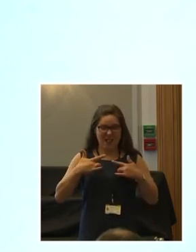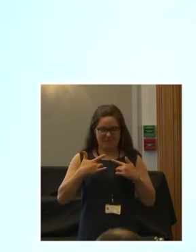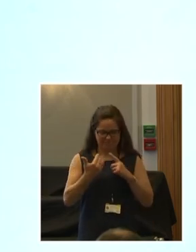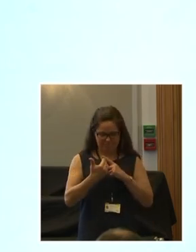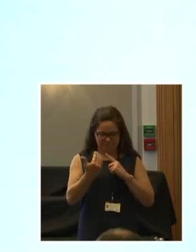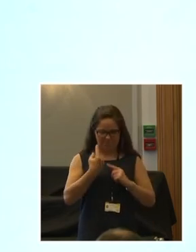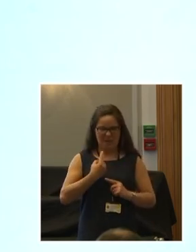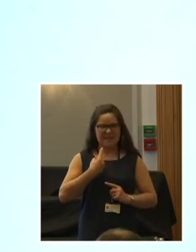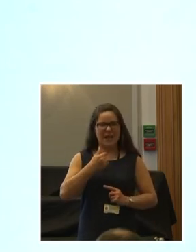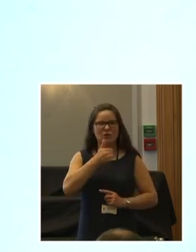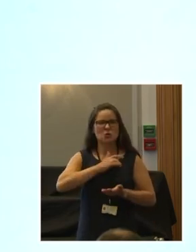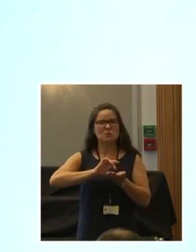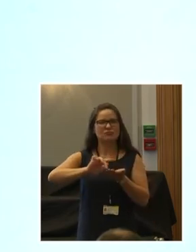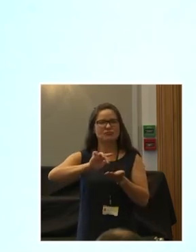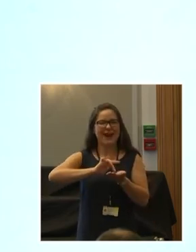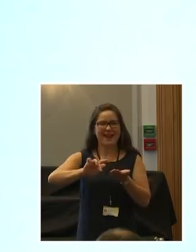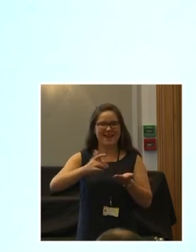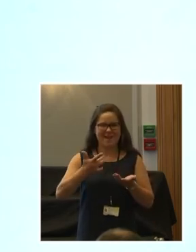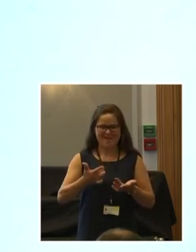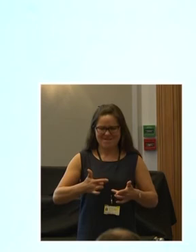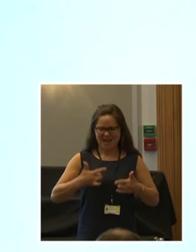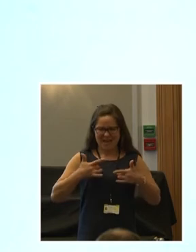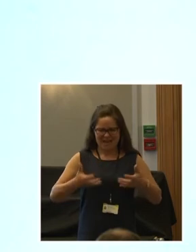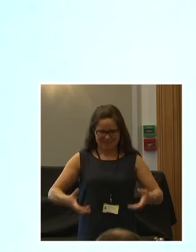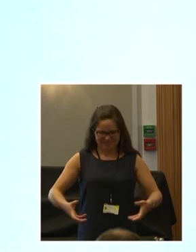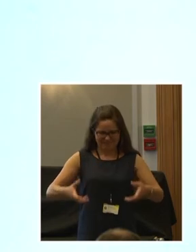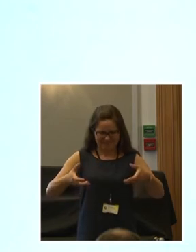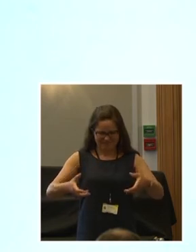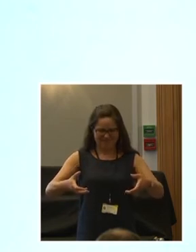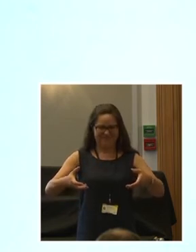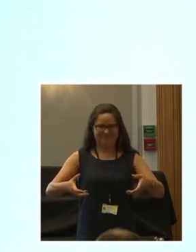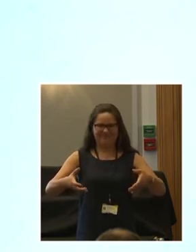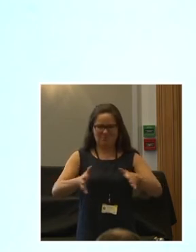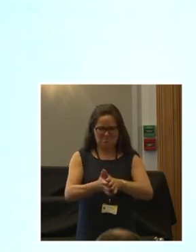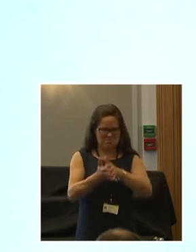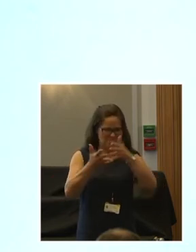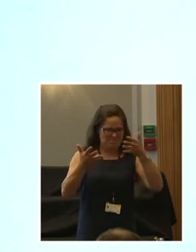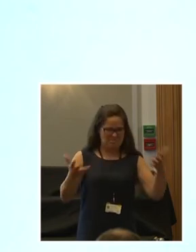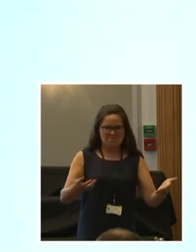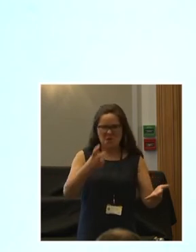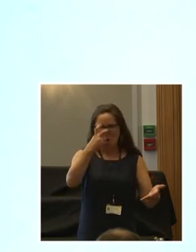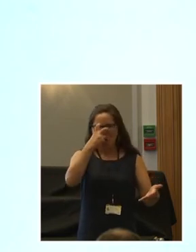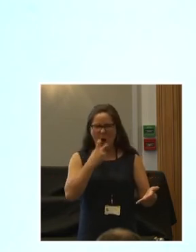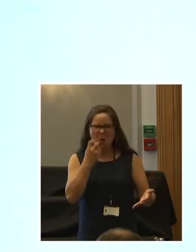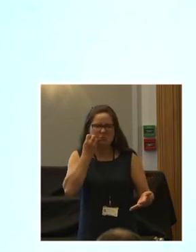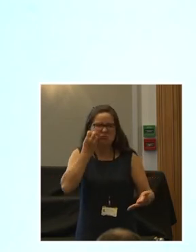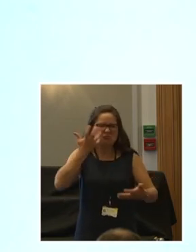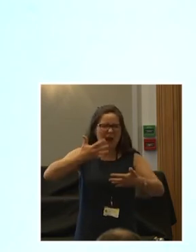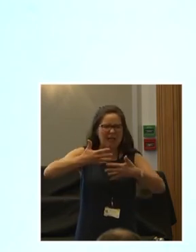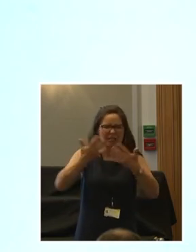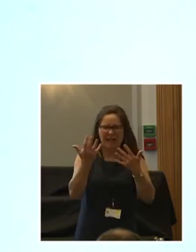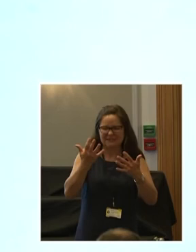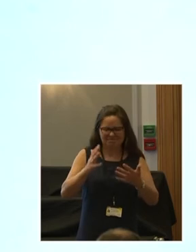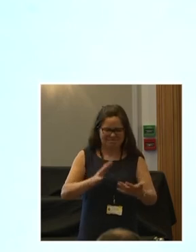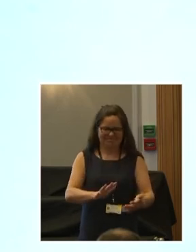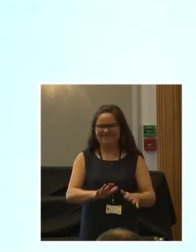just felt that these big, bulky, heavy, beige books were just so far away from where I wanted to be. And